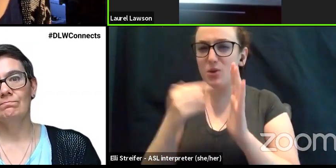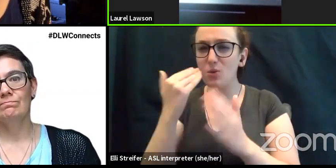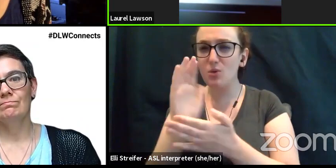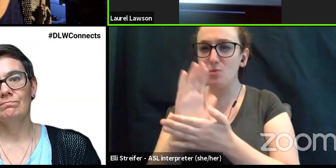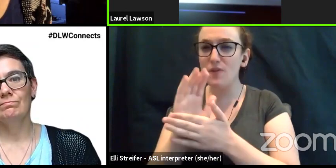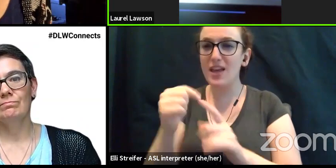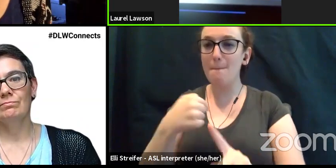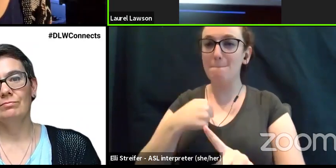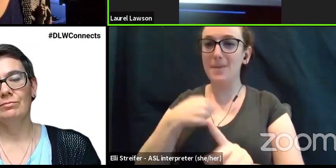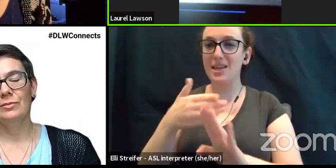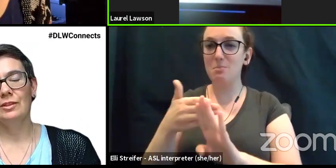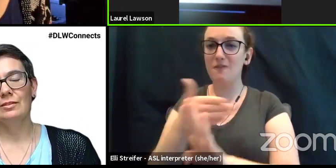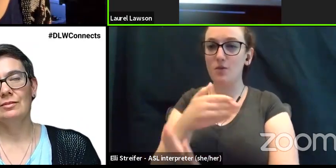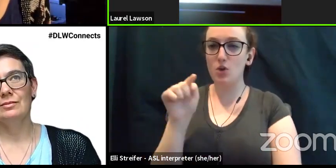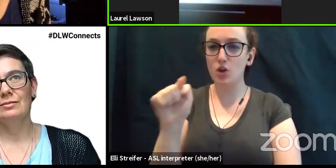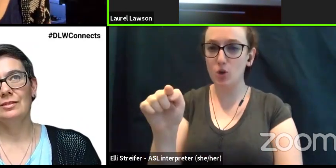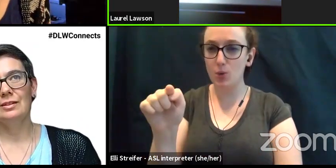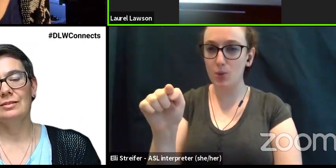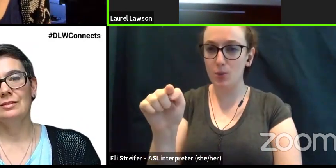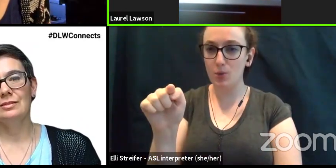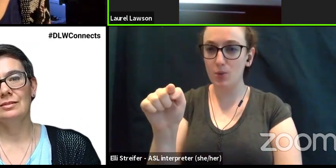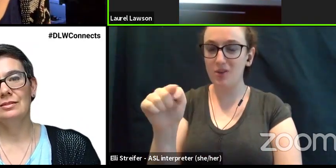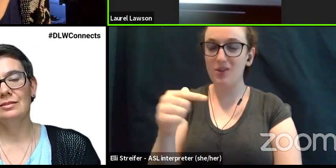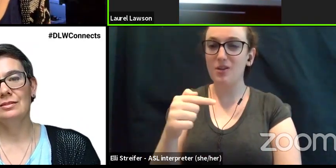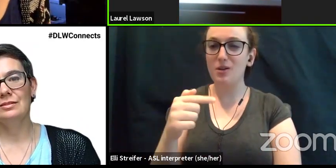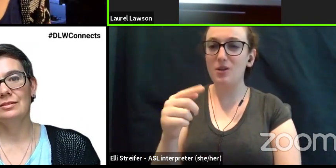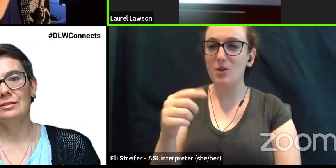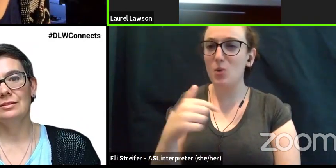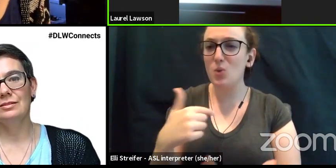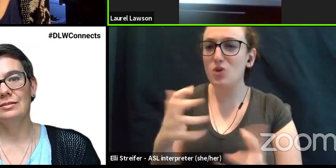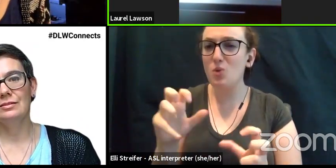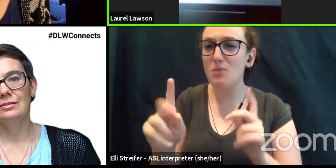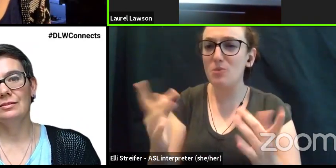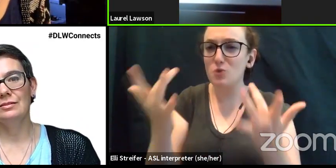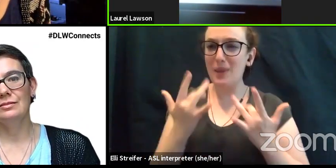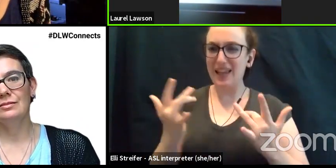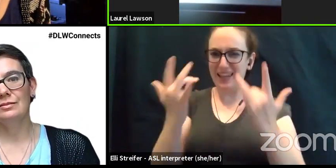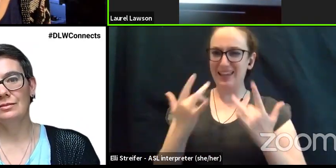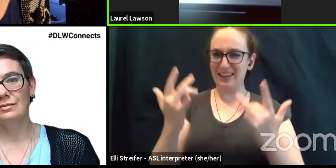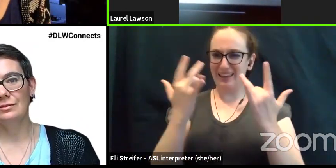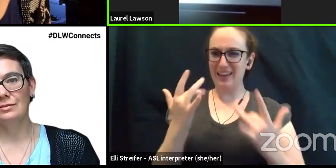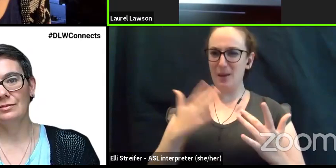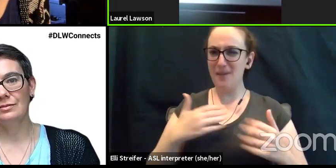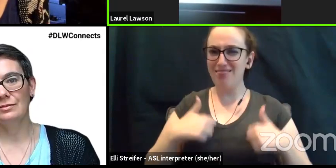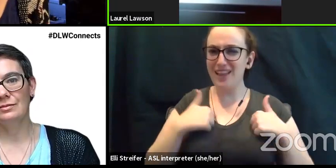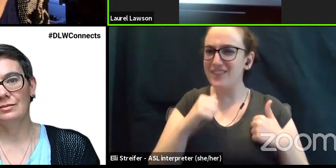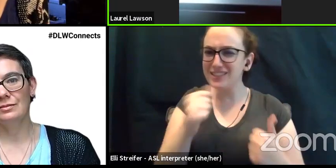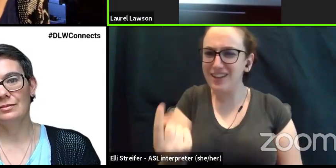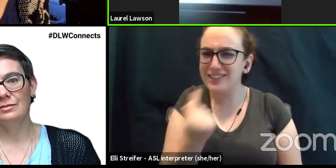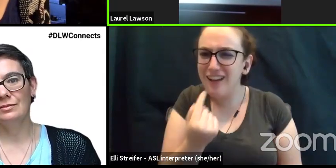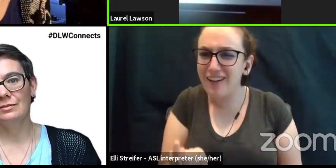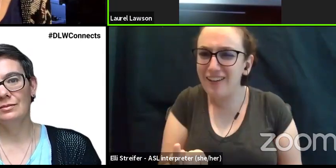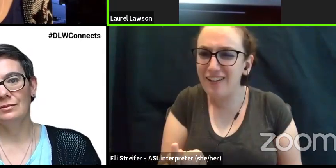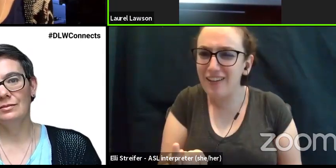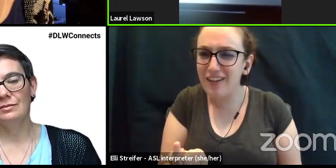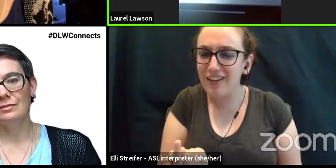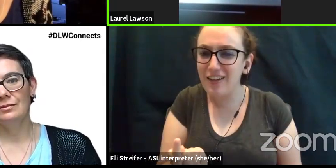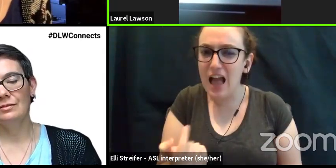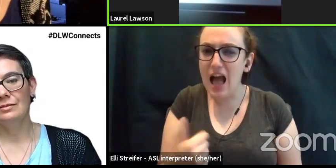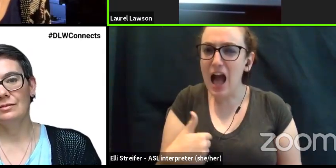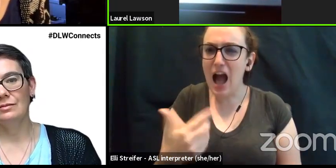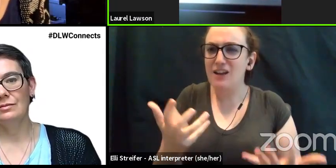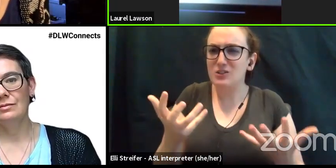of that. We are not objects of pity. My life does not suck. I have no